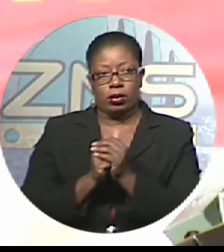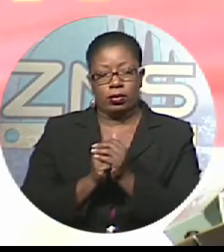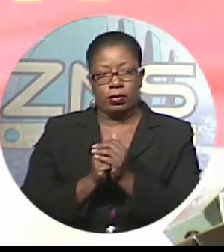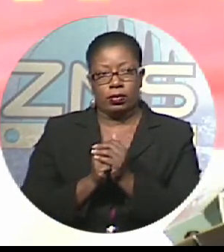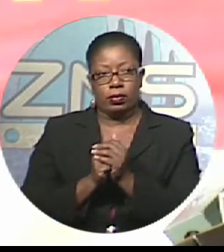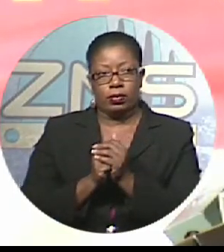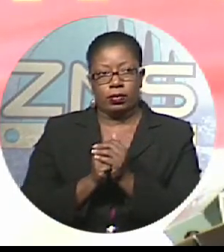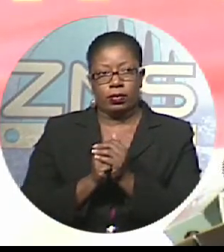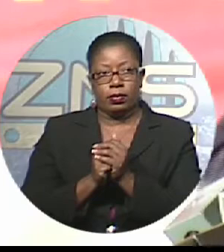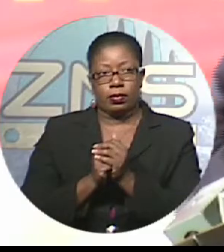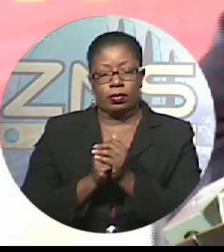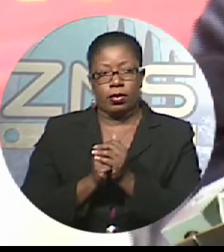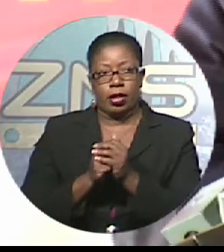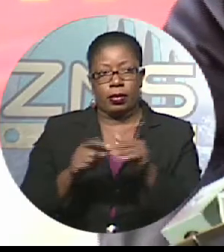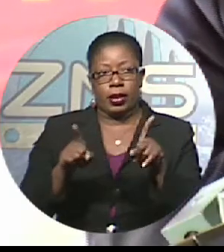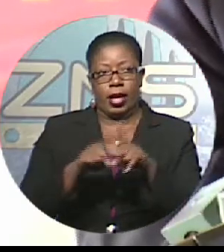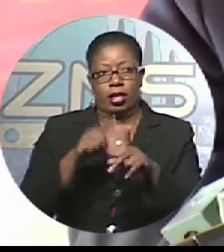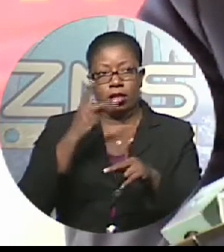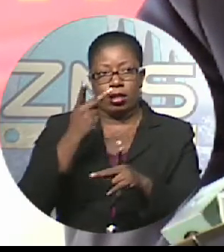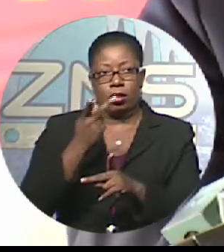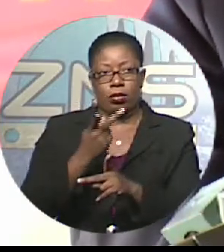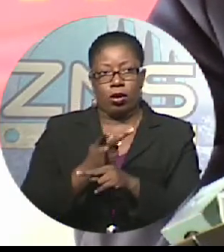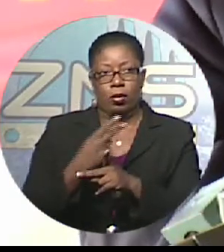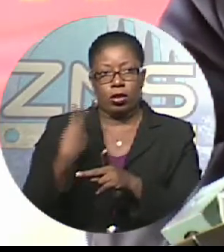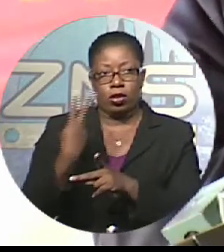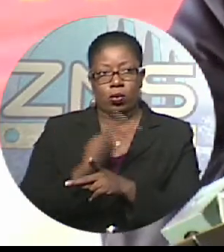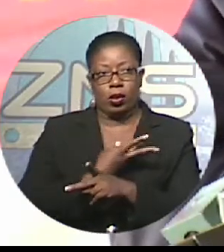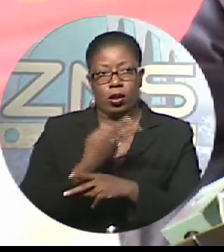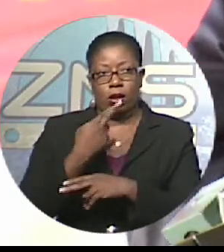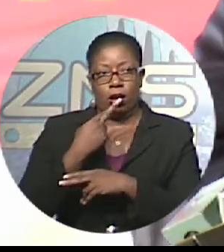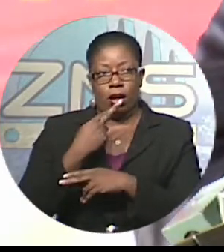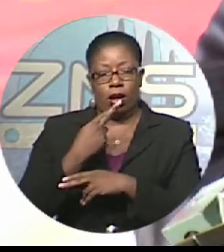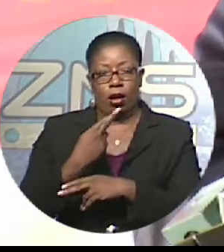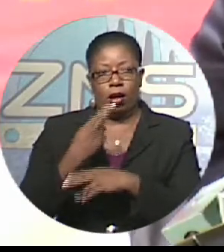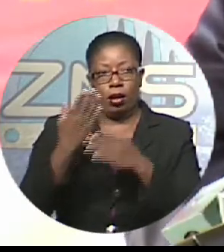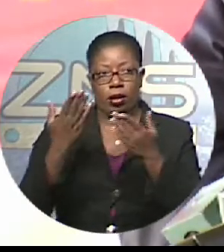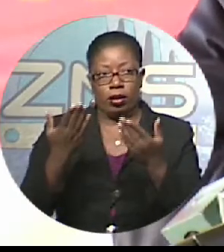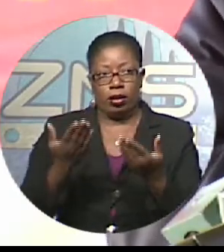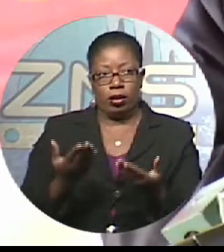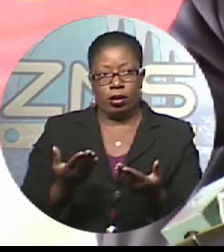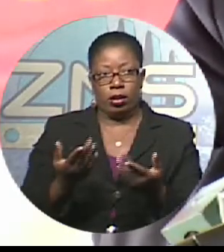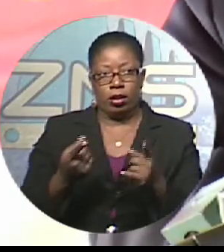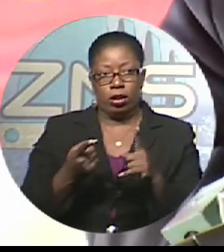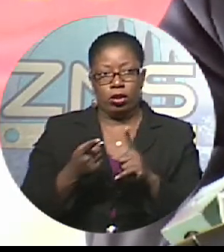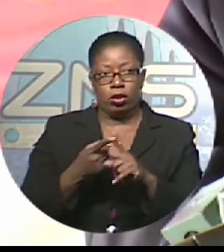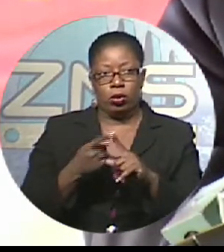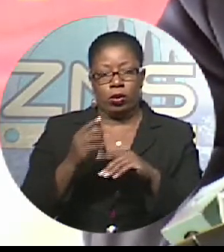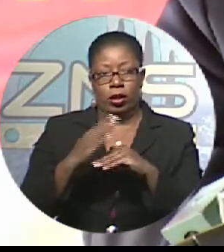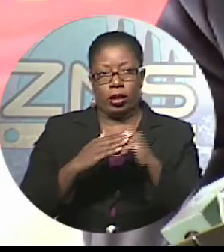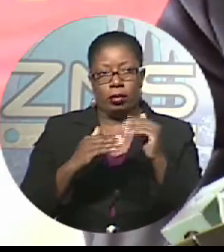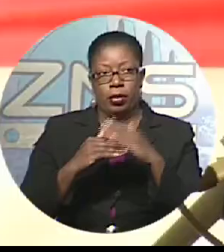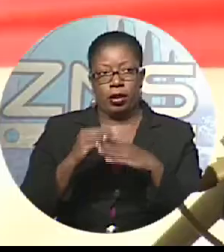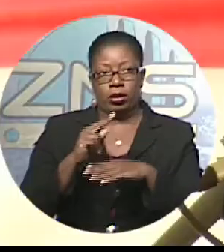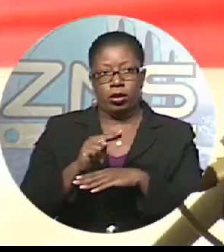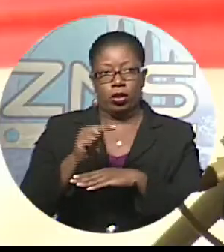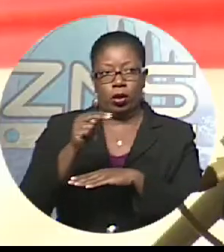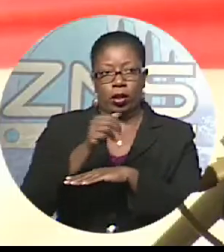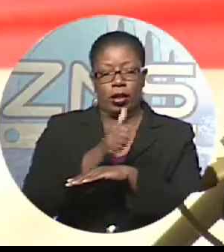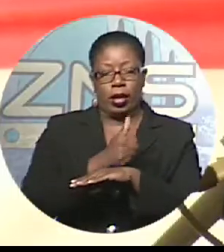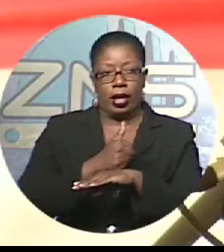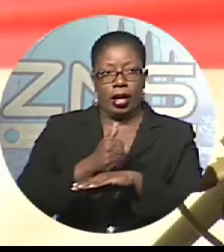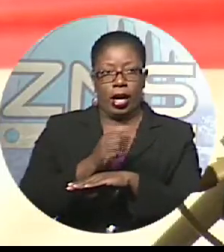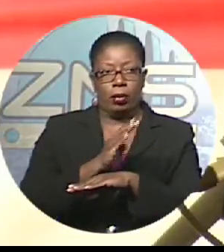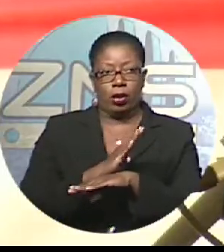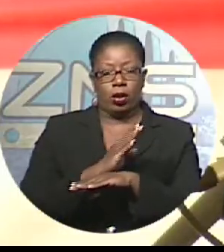However, as promised, we are here and breaking ground to build the North Abaco Port. Are important